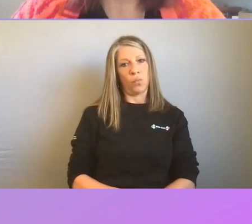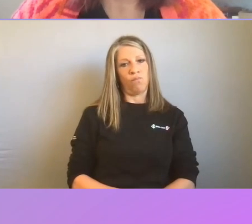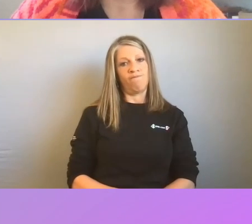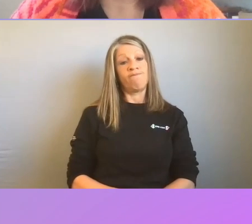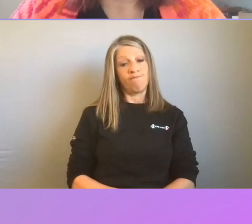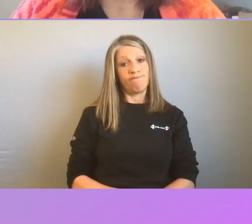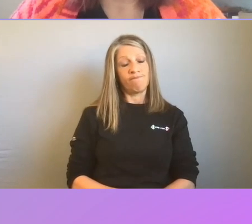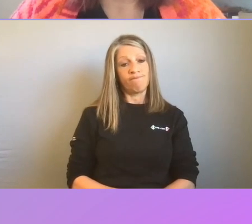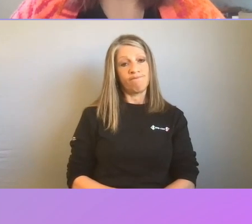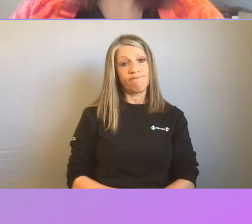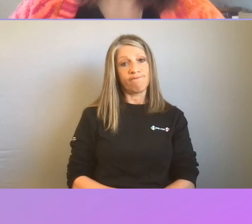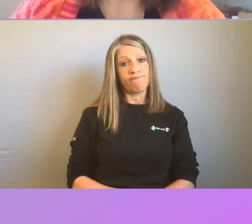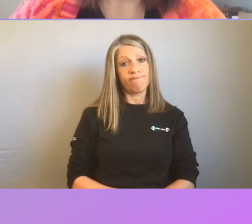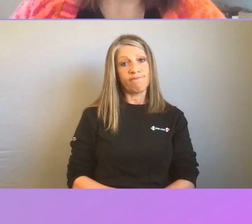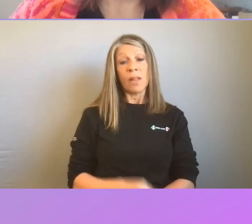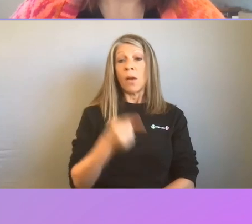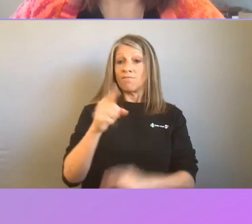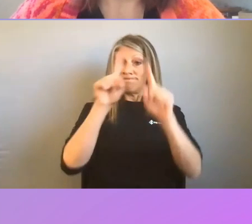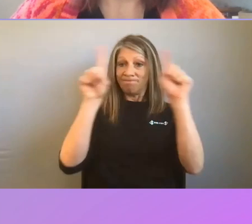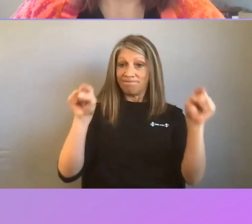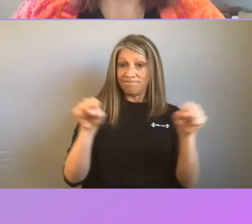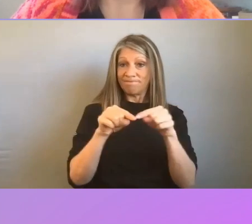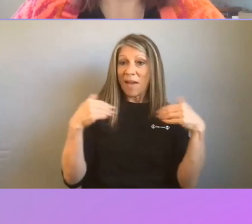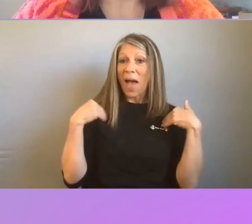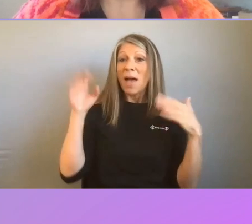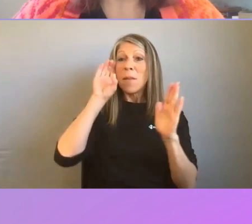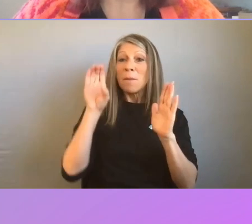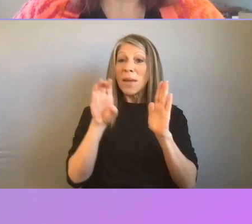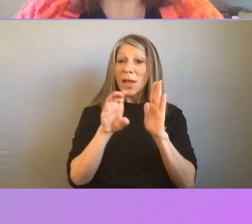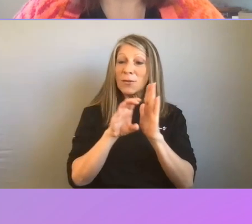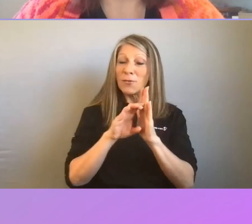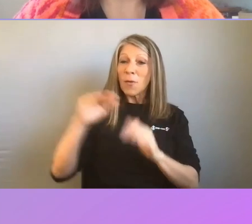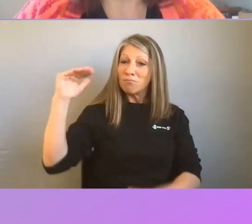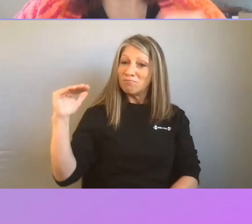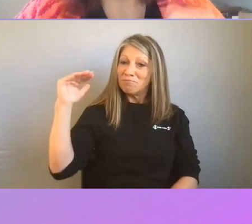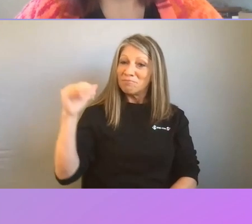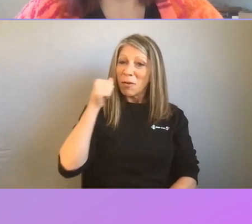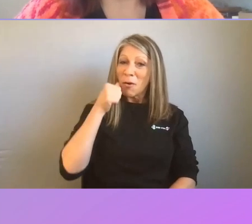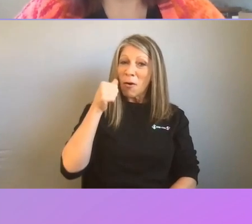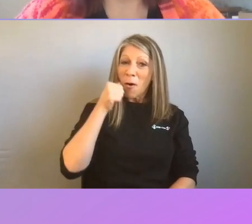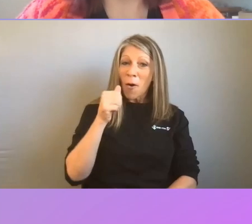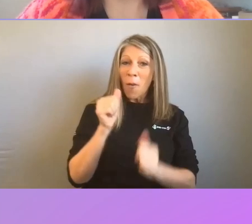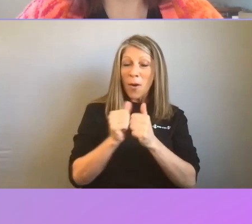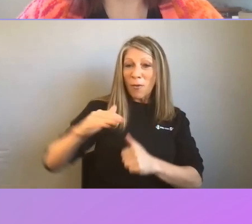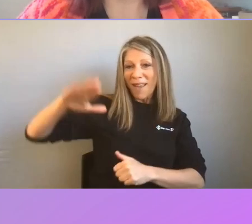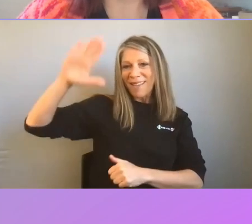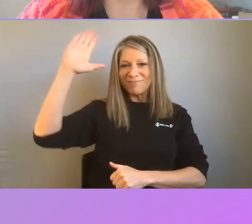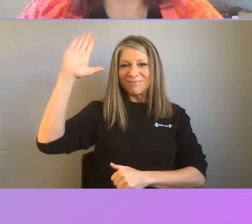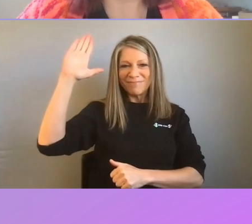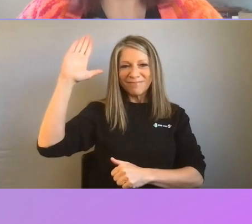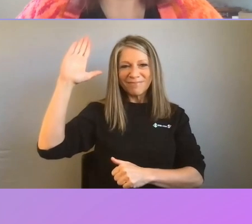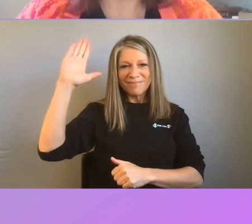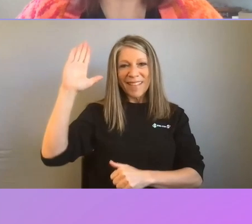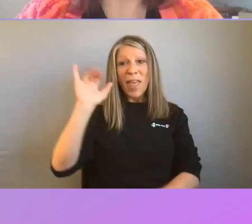So on the screen, I have a picture of a small girl with her hand raised in the air,